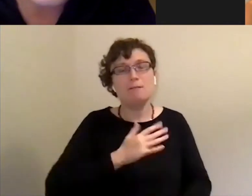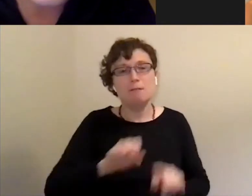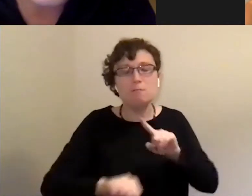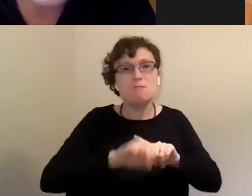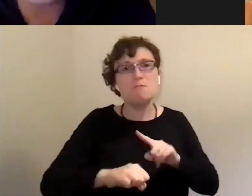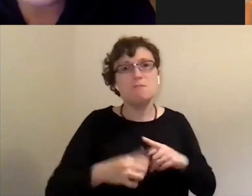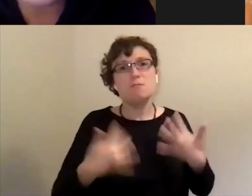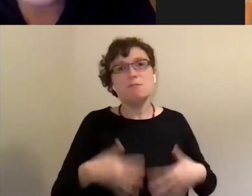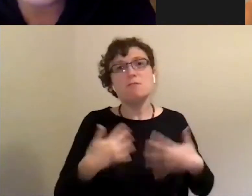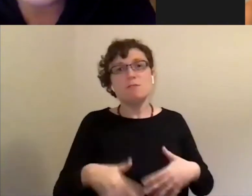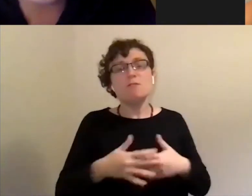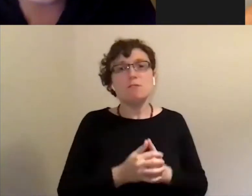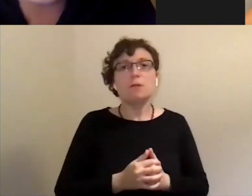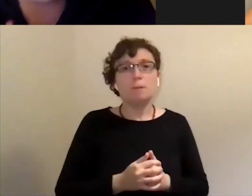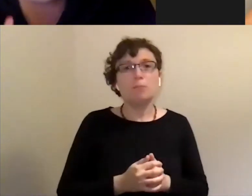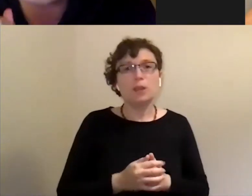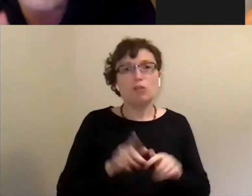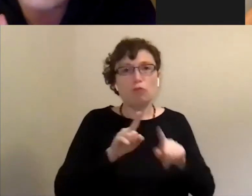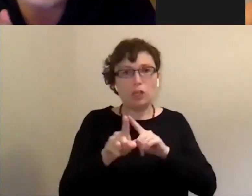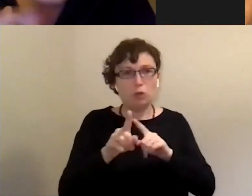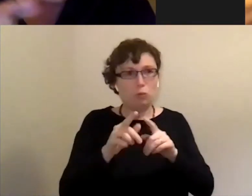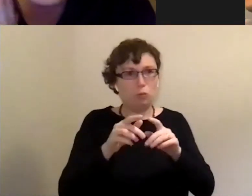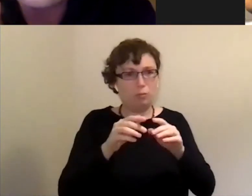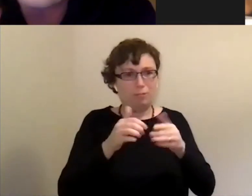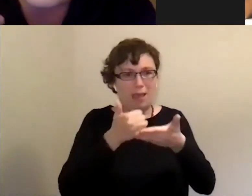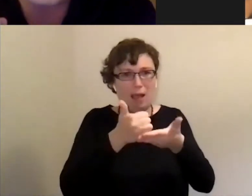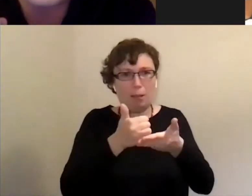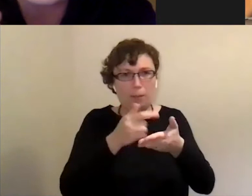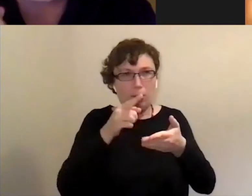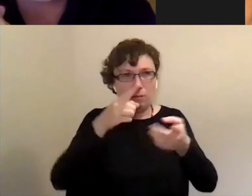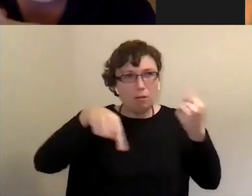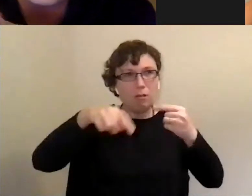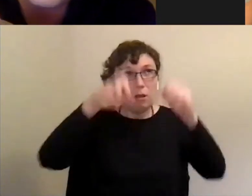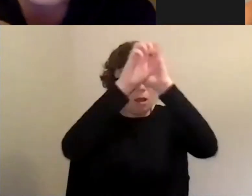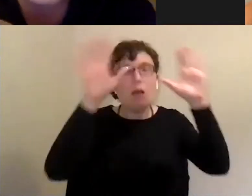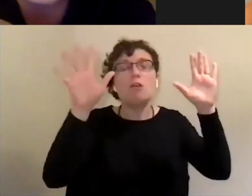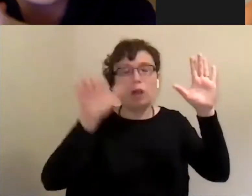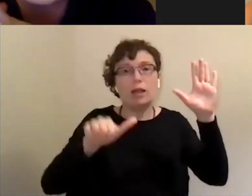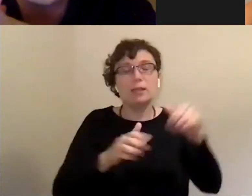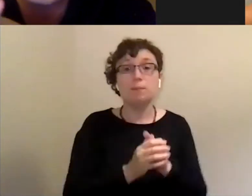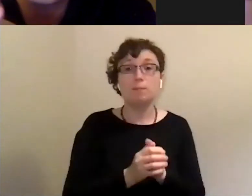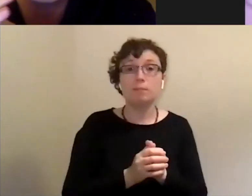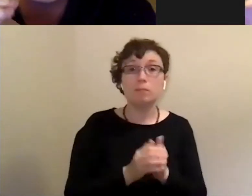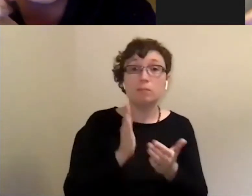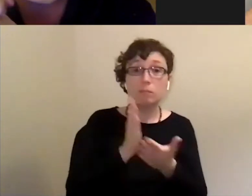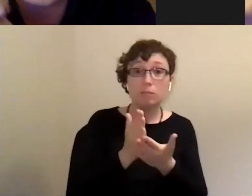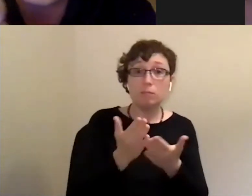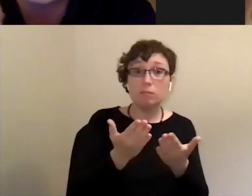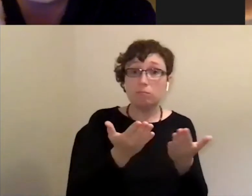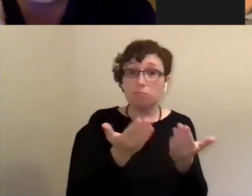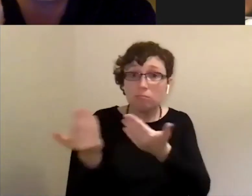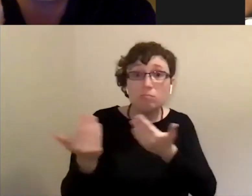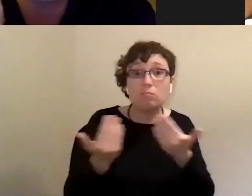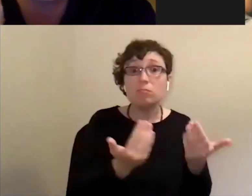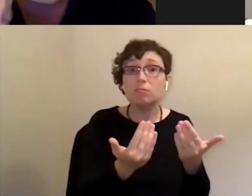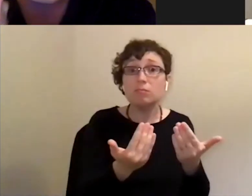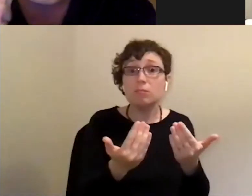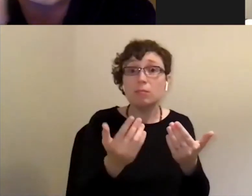Yeah, so it would be great. I mean, I'm sure people have questions. If you do have a question, then feel free to private